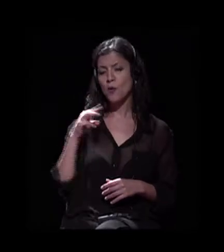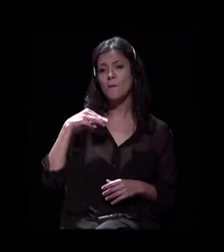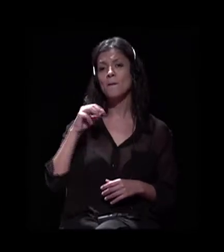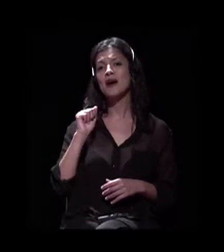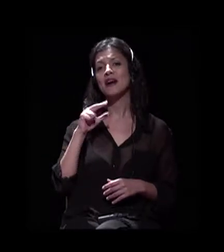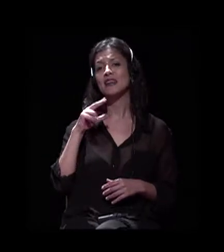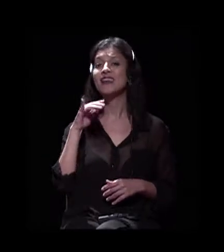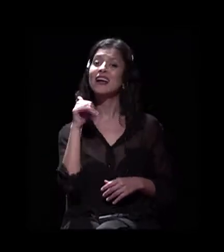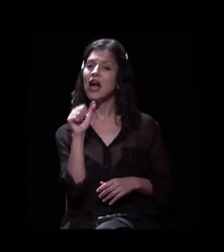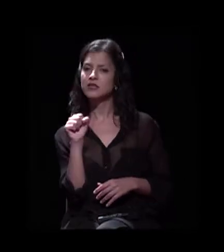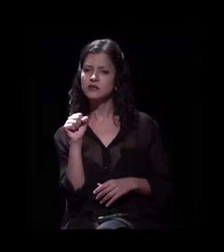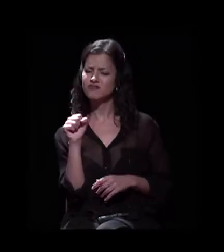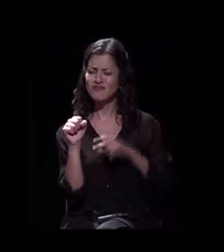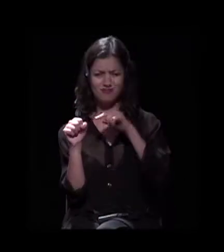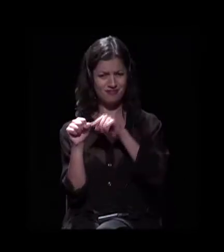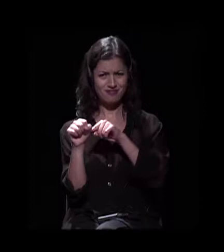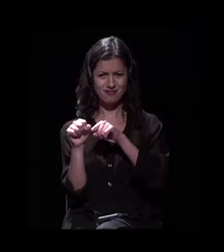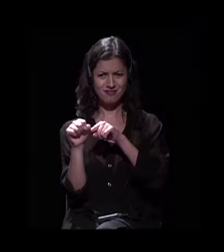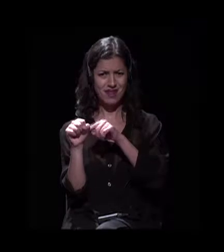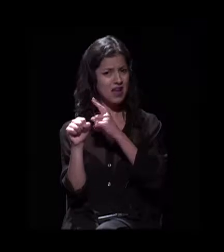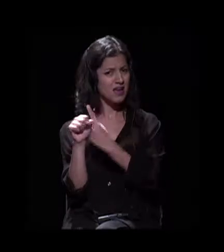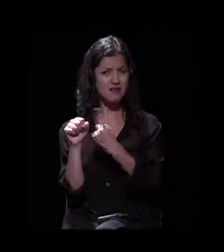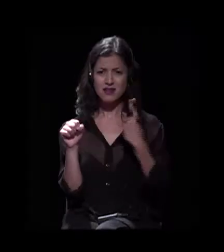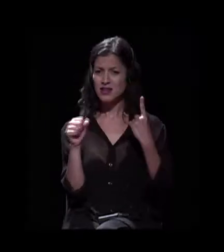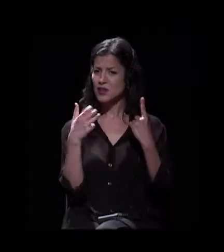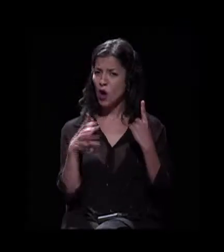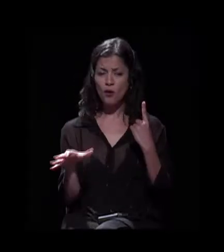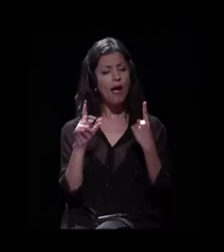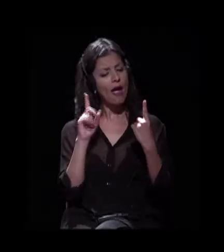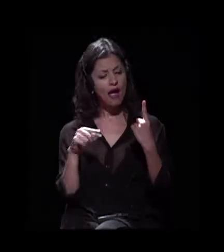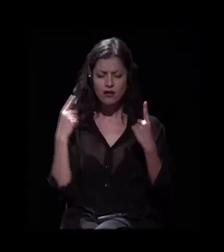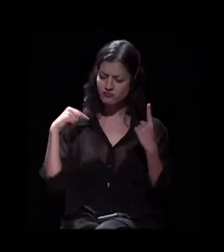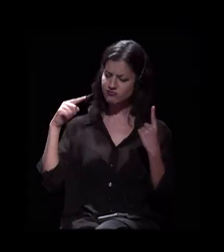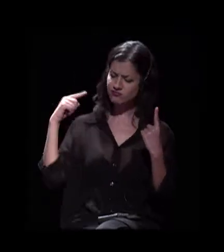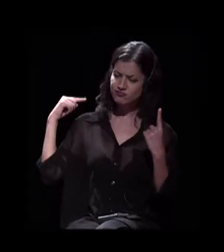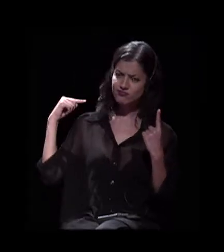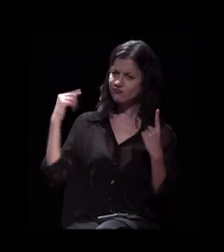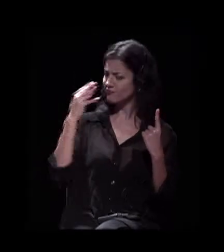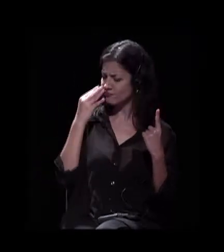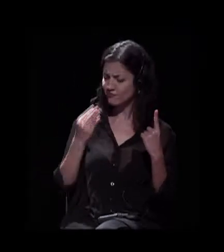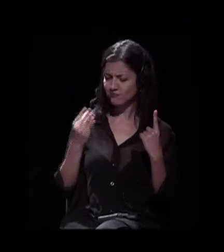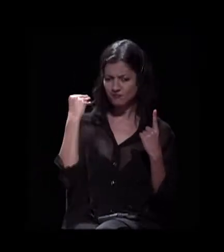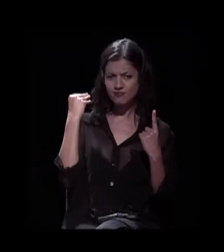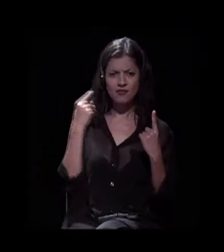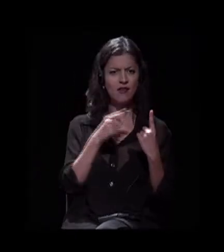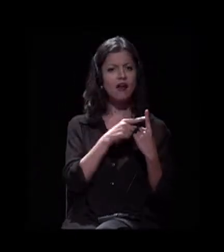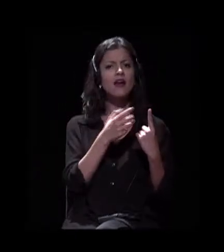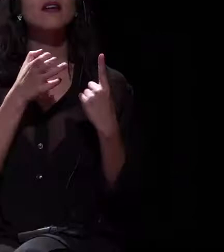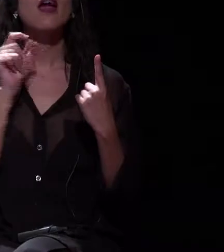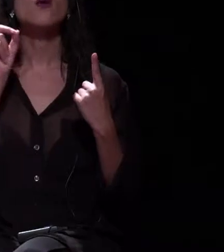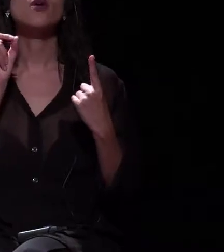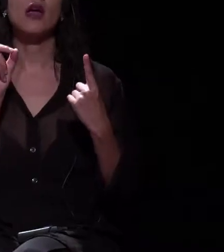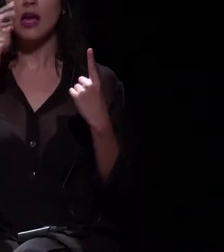in epistemic disobedience and delinking from the magic of the Western idea of modernity, its ideals